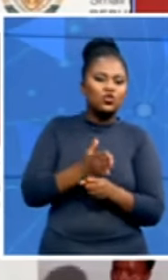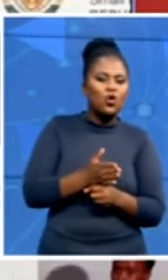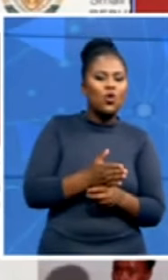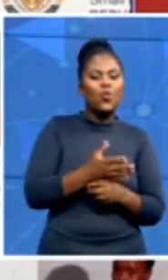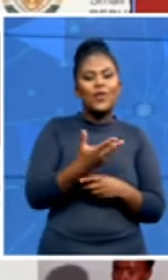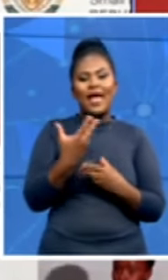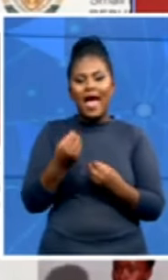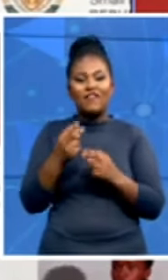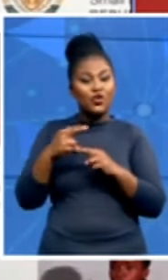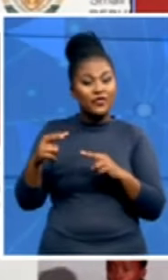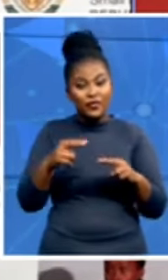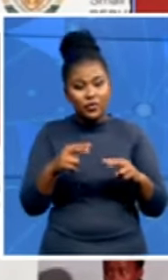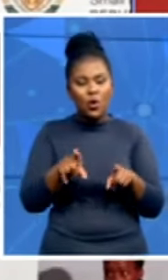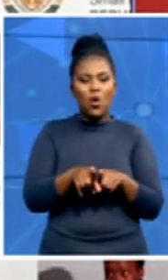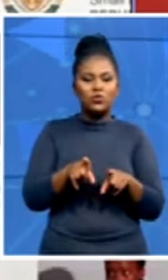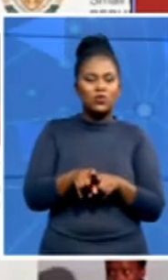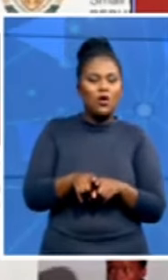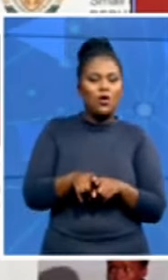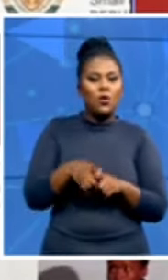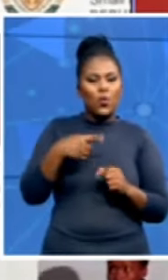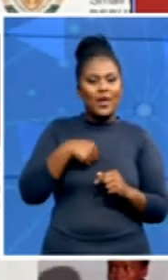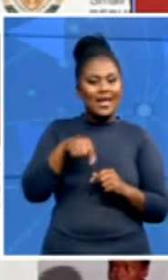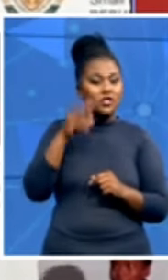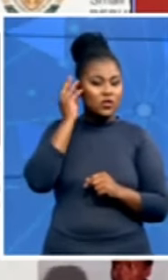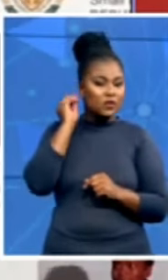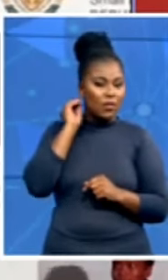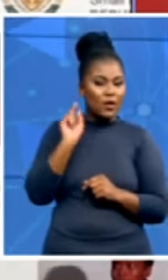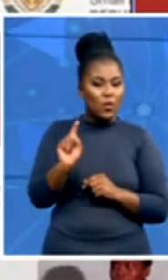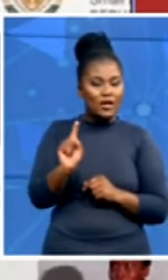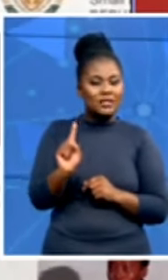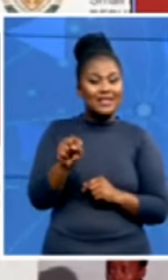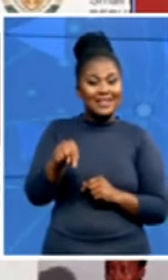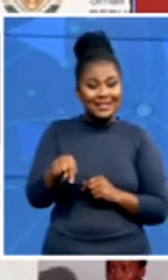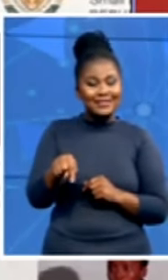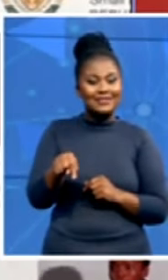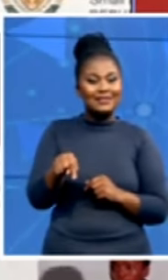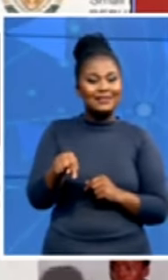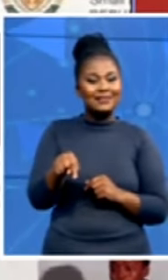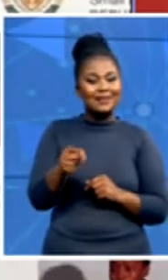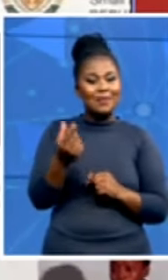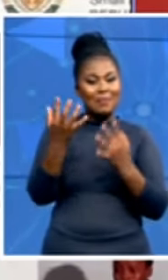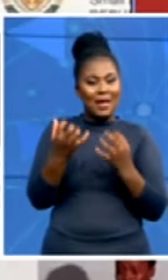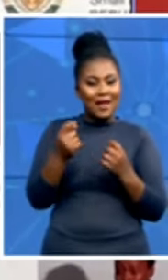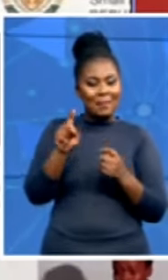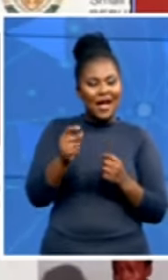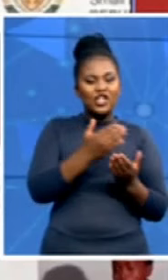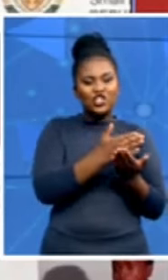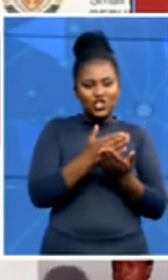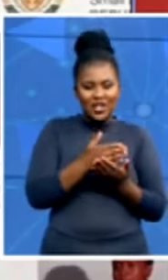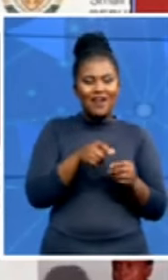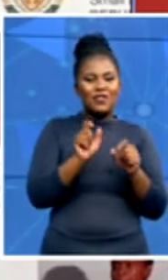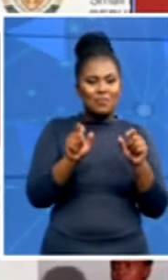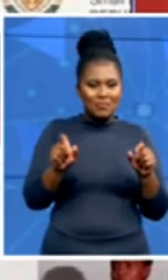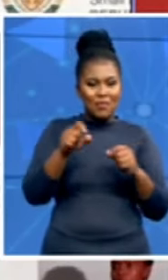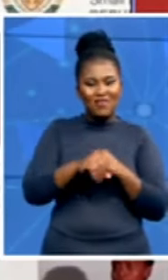into consideration that this wealth has to be shared amongst the people of this land. And we